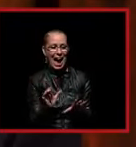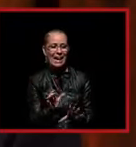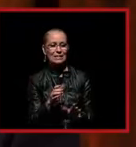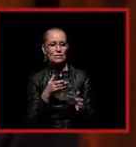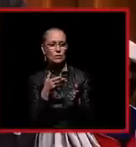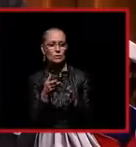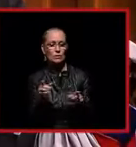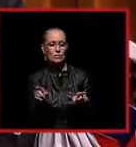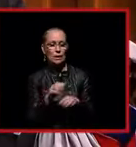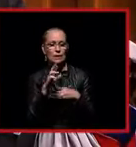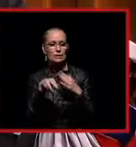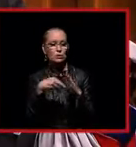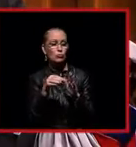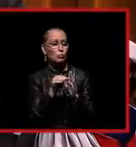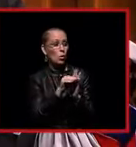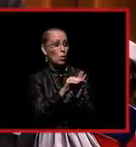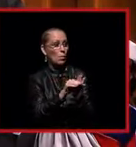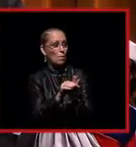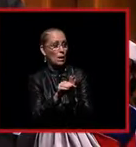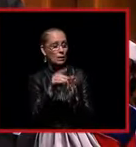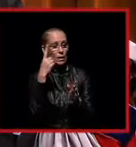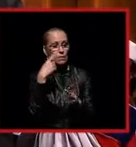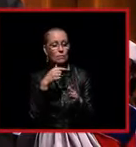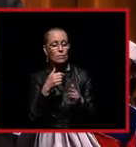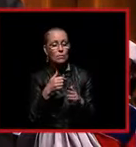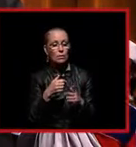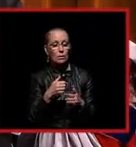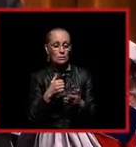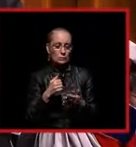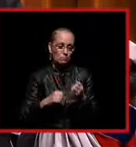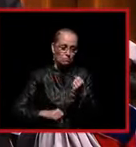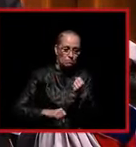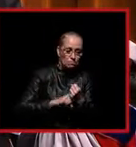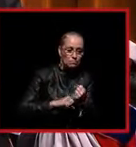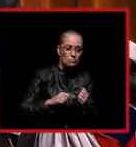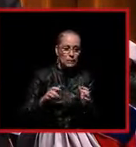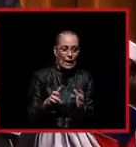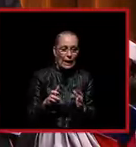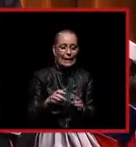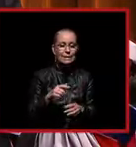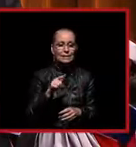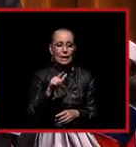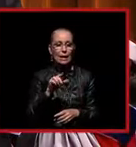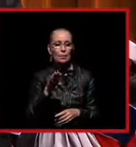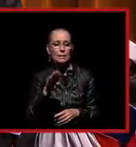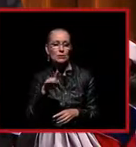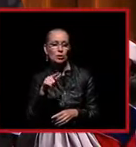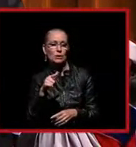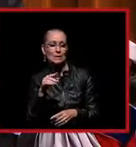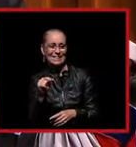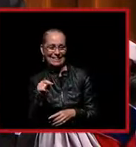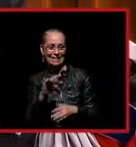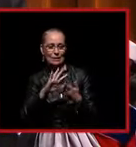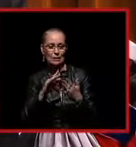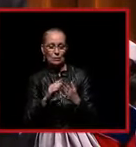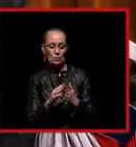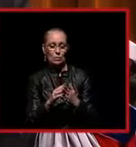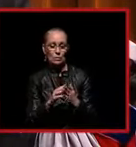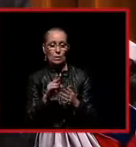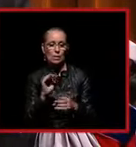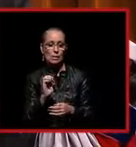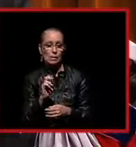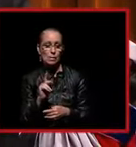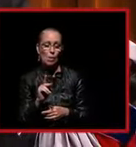for advancing the goals of the LGBT community. Tonight, in recognition of Mark Ayers'